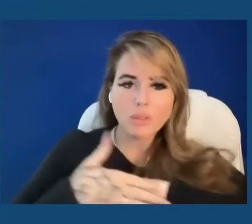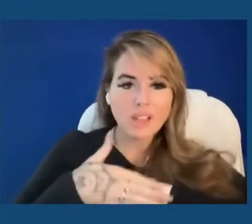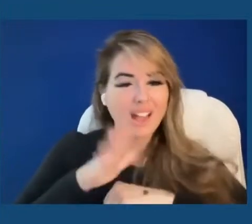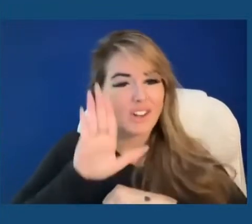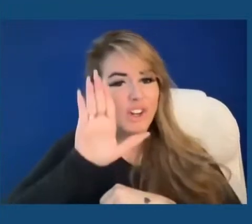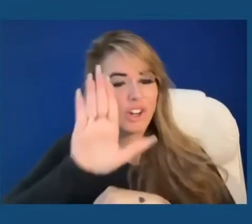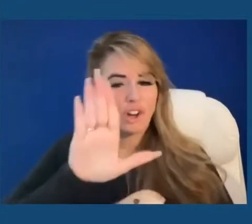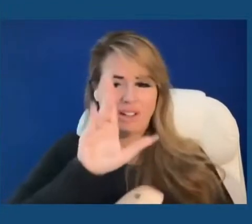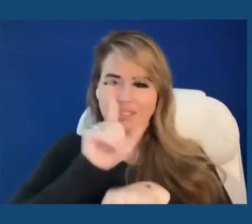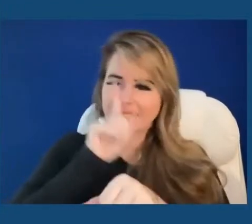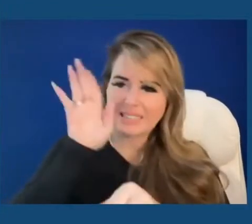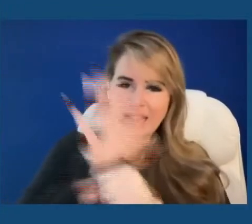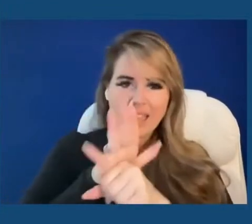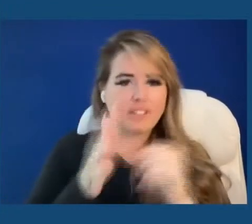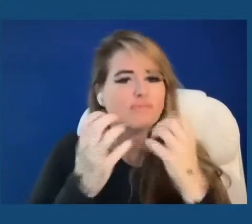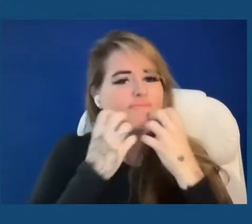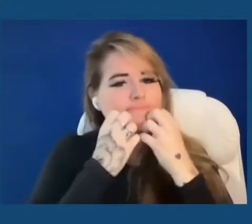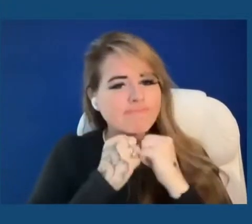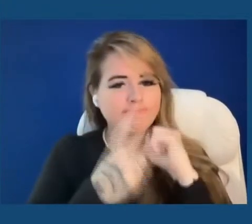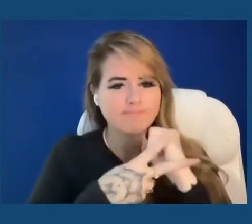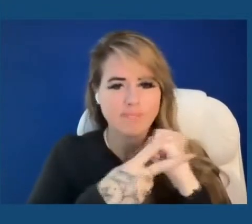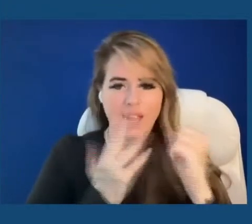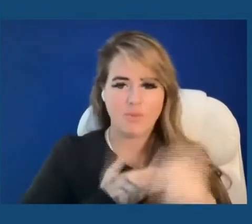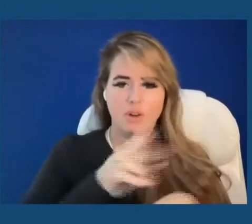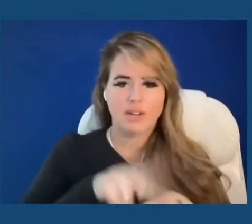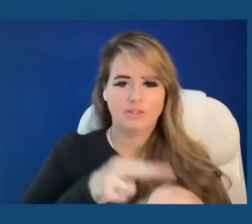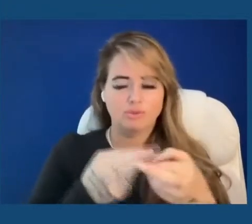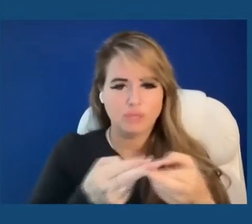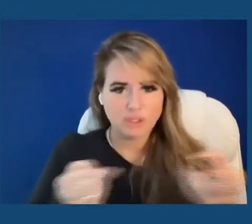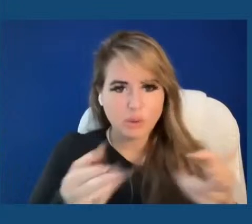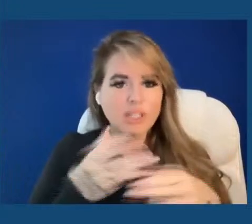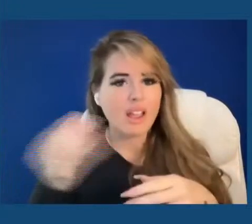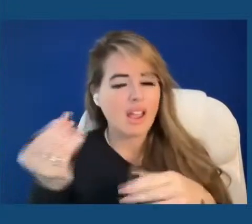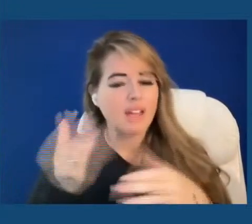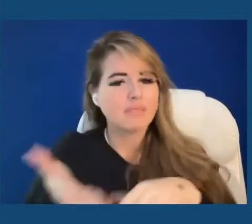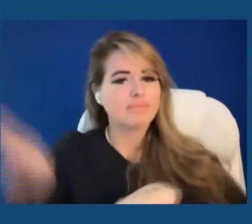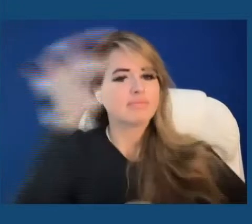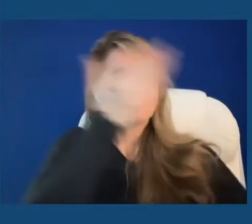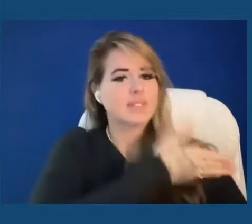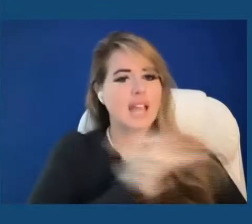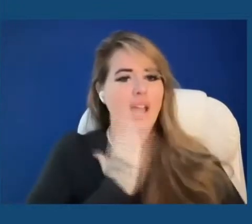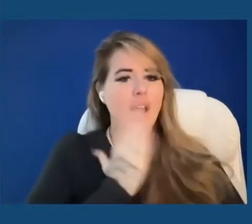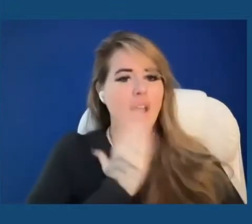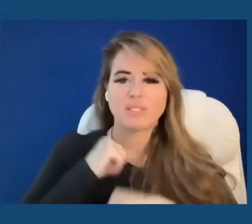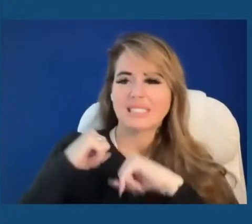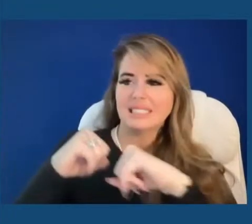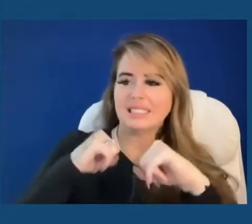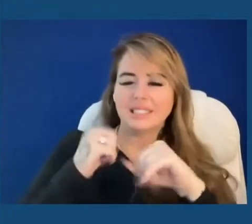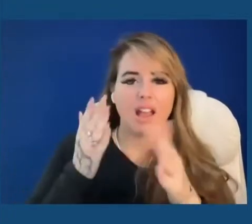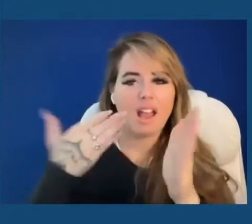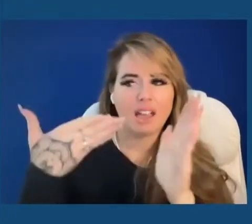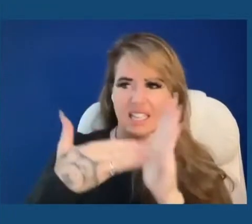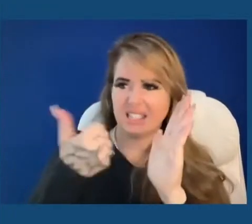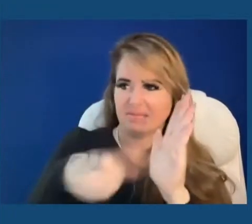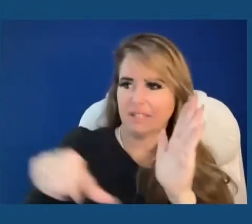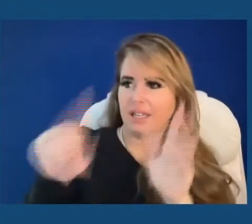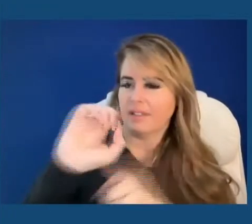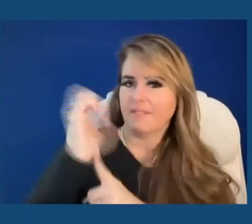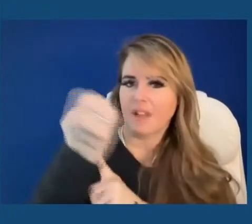dedication to preserving our natural resources and enhancing our resilience against environmental threats is truly